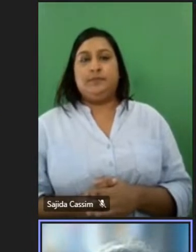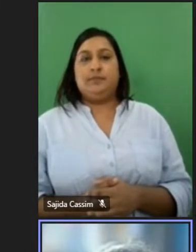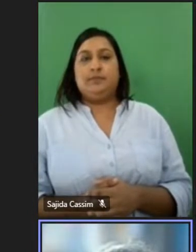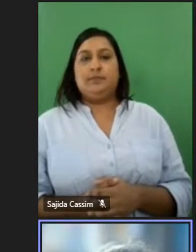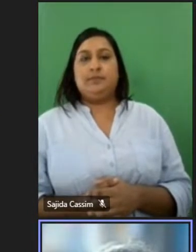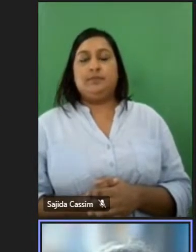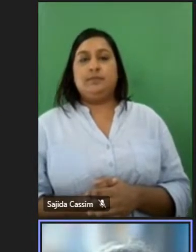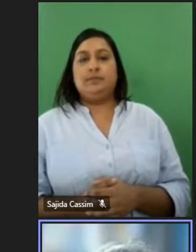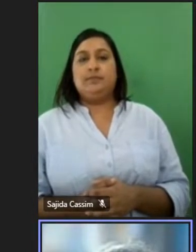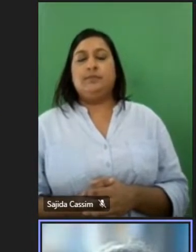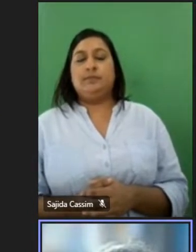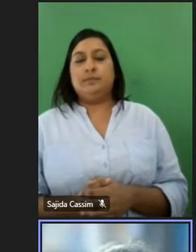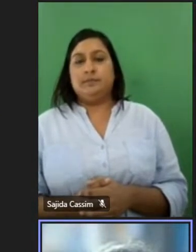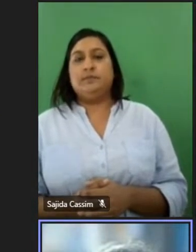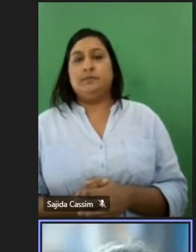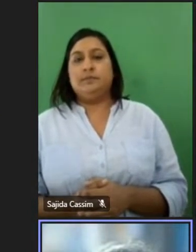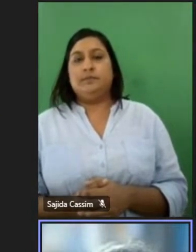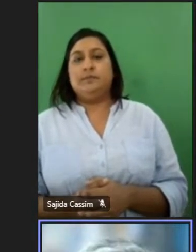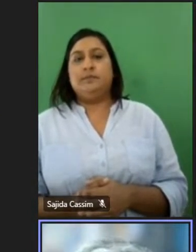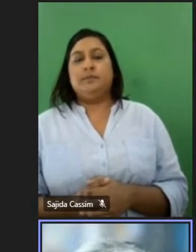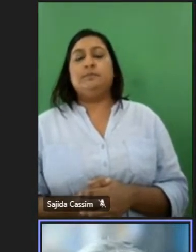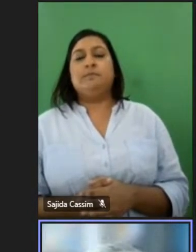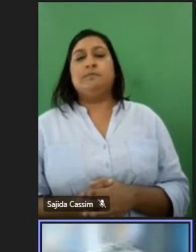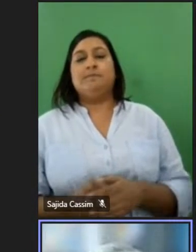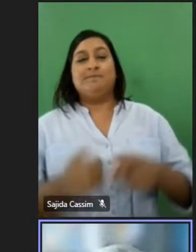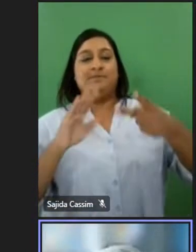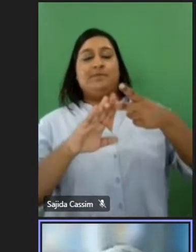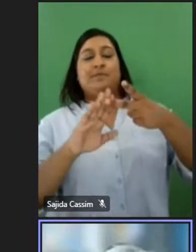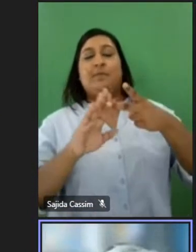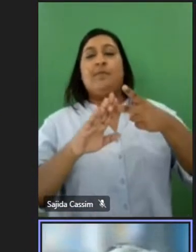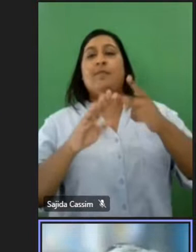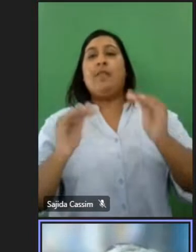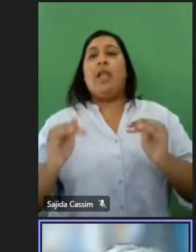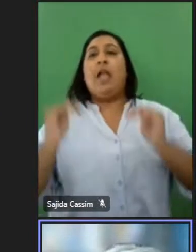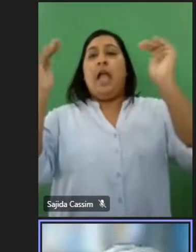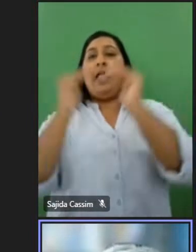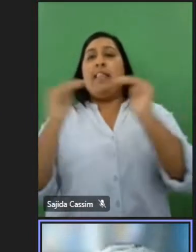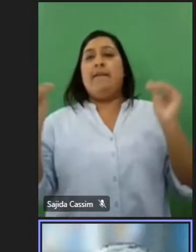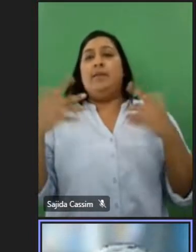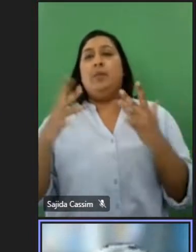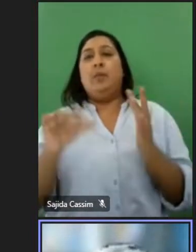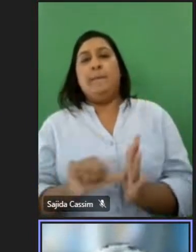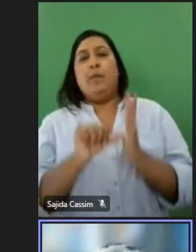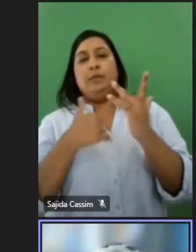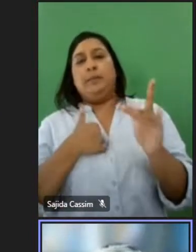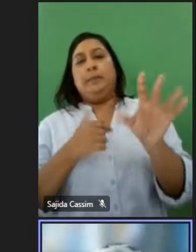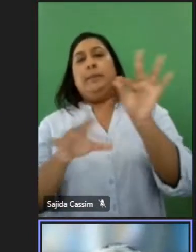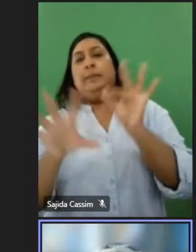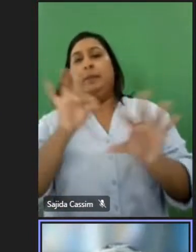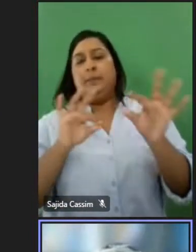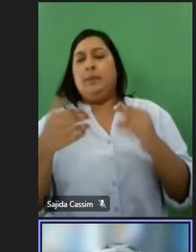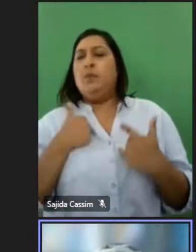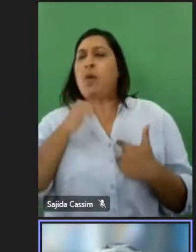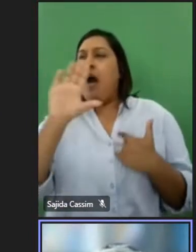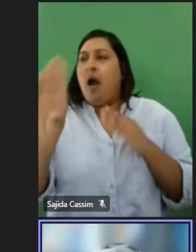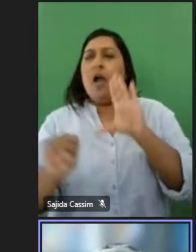So our second lot of high-level key findings is we were asking people about